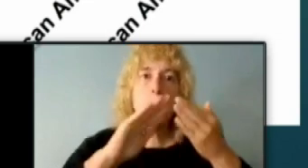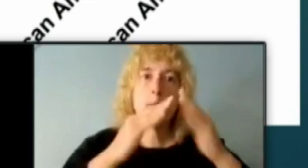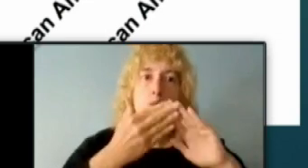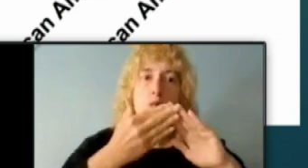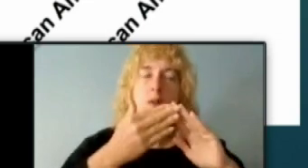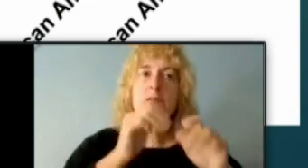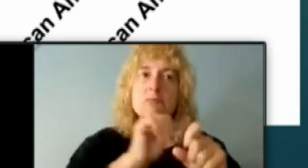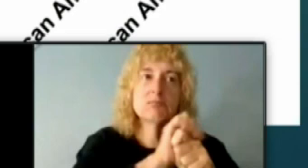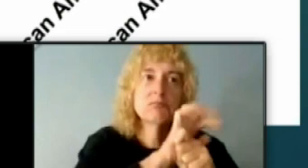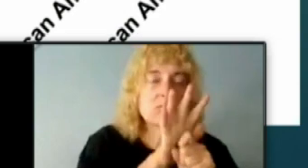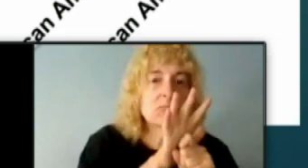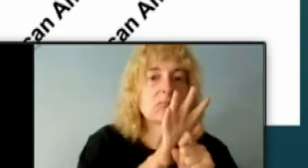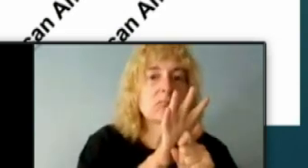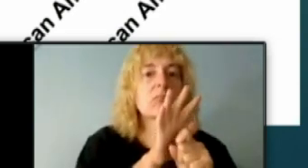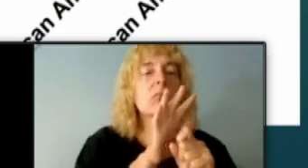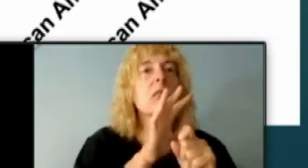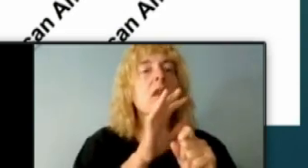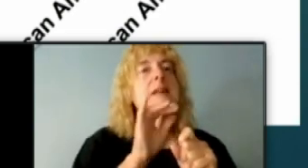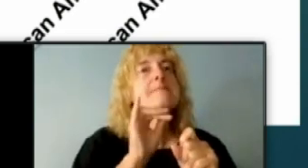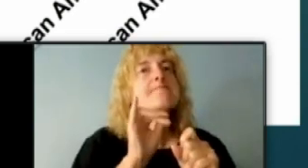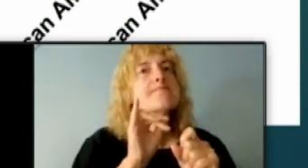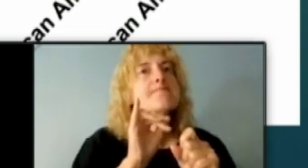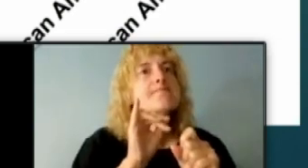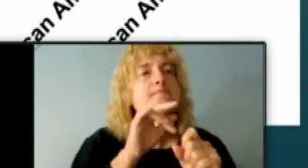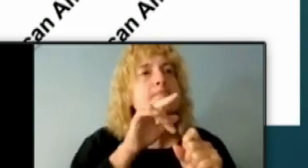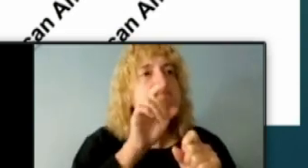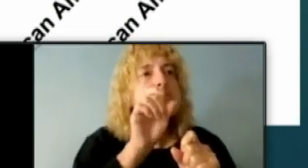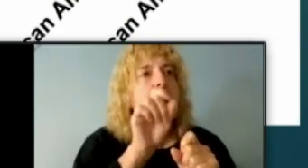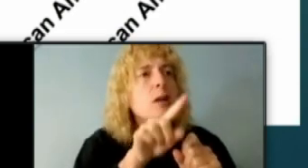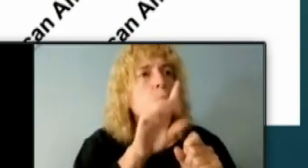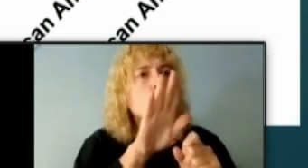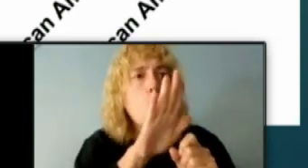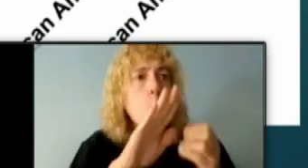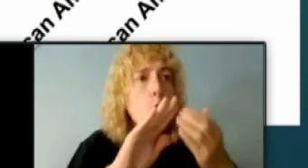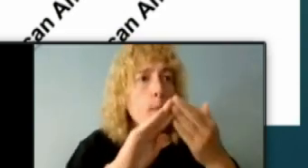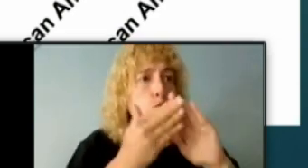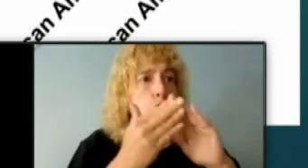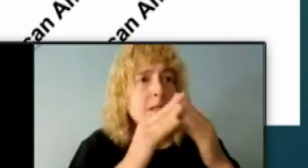The question asks, is your community affected